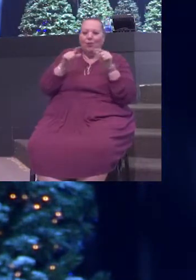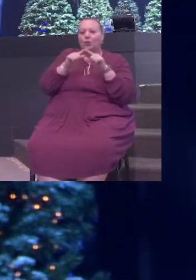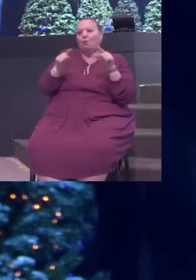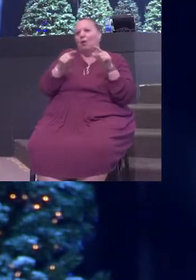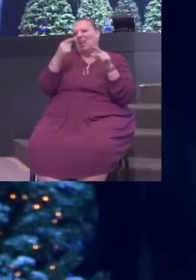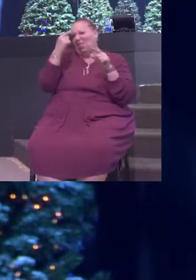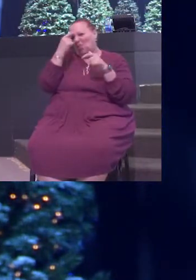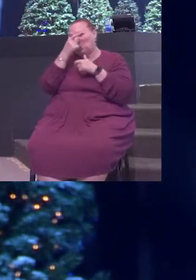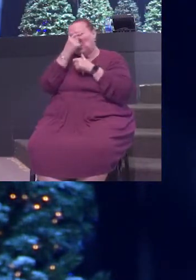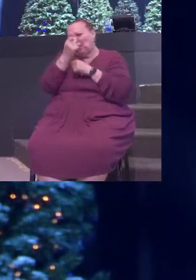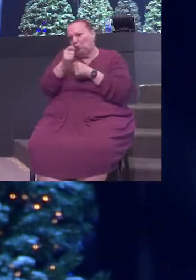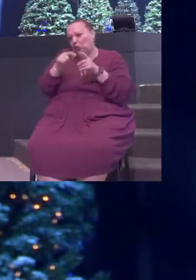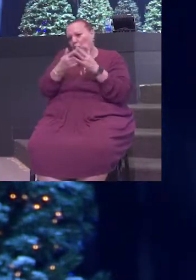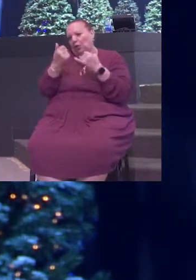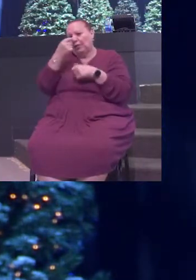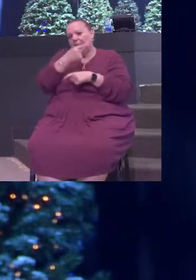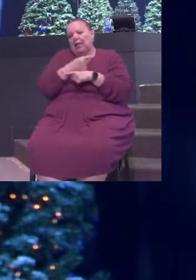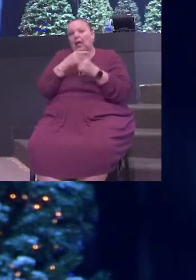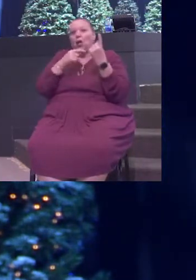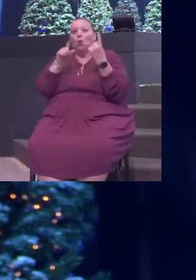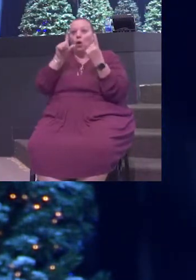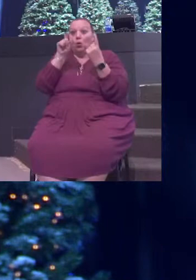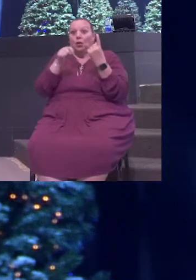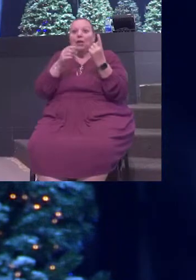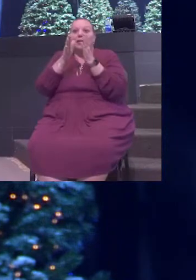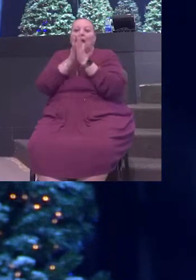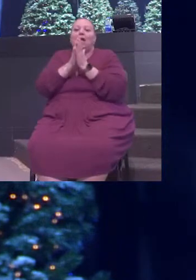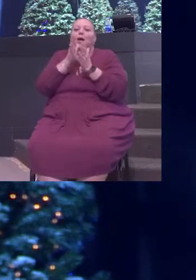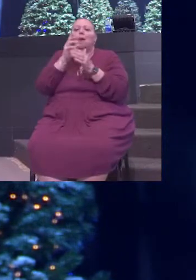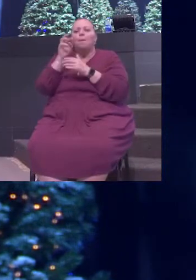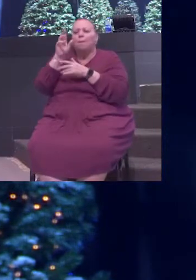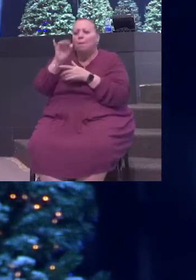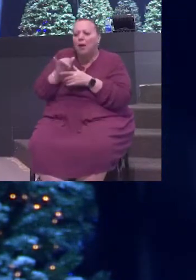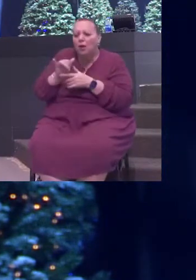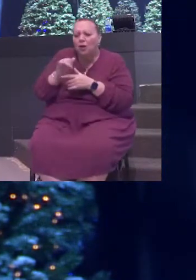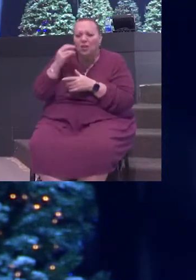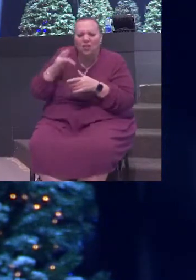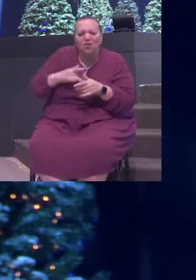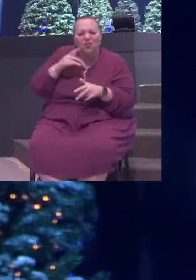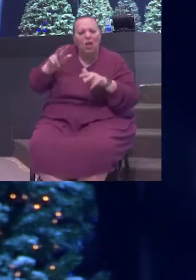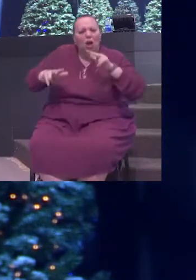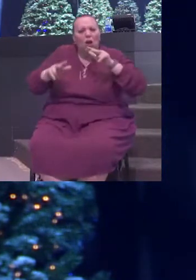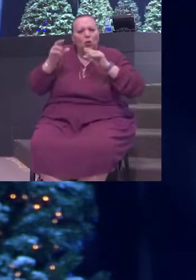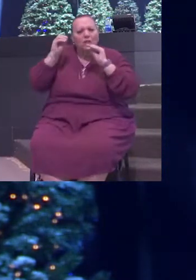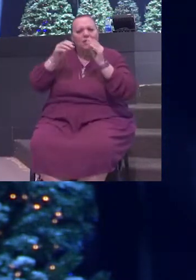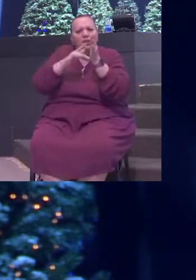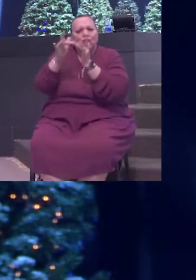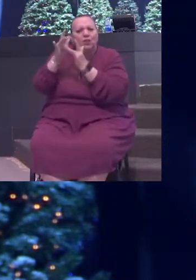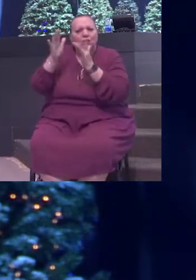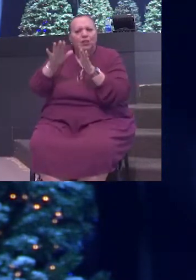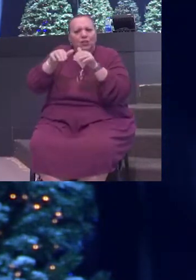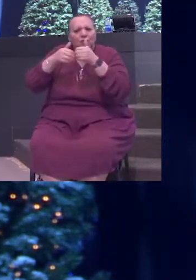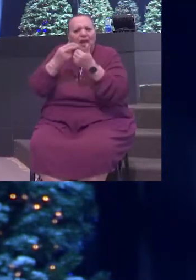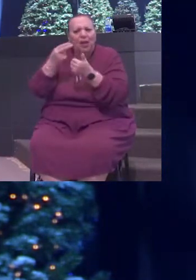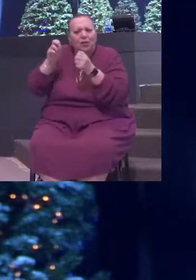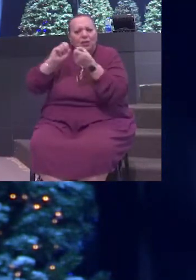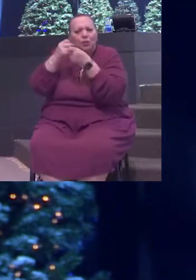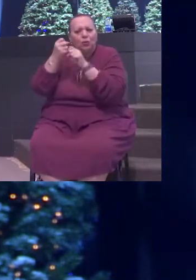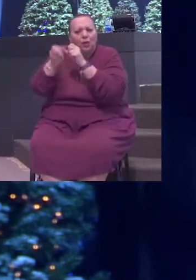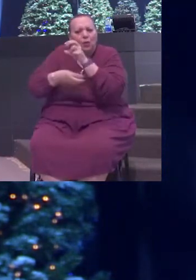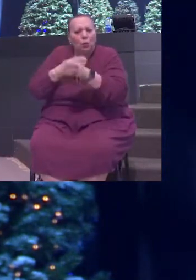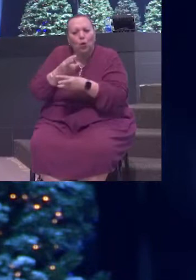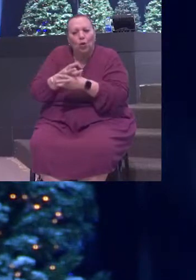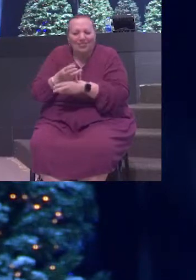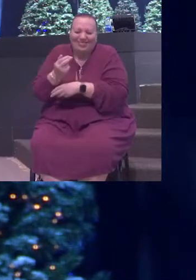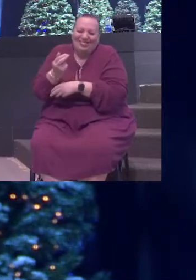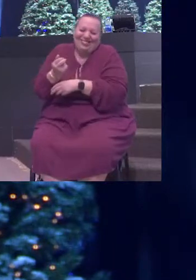I thought it was interesting as we get started today. So one of the questions that he would like to ask Mary is, Mary, did you ever feel awkward teaching Jesus how he created the world?